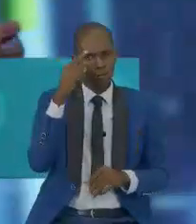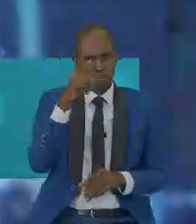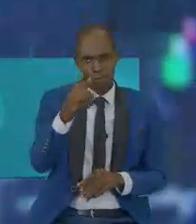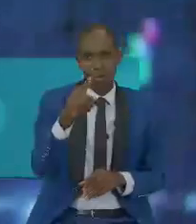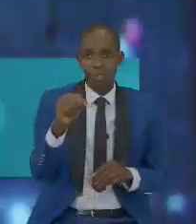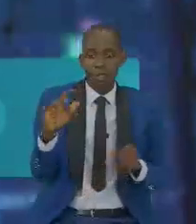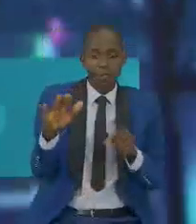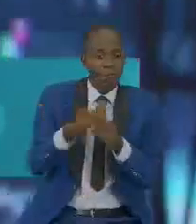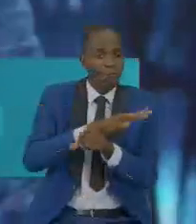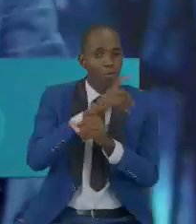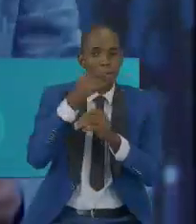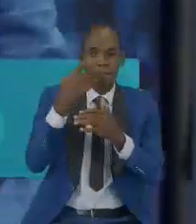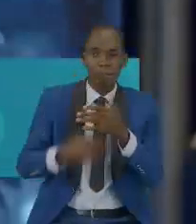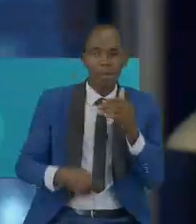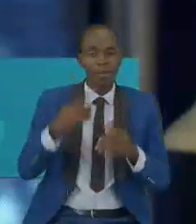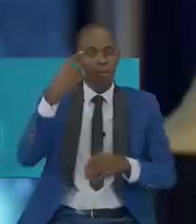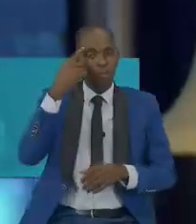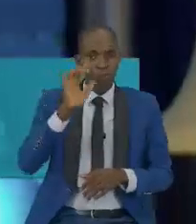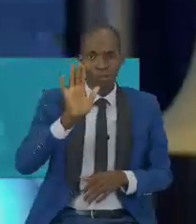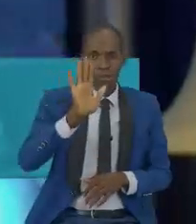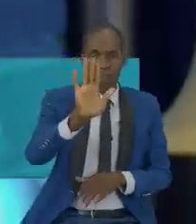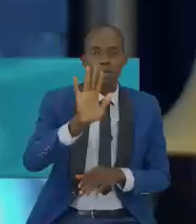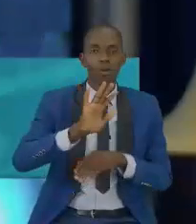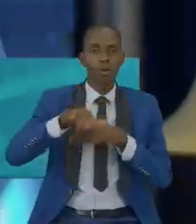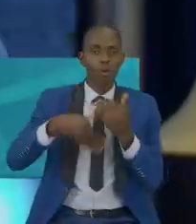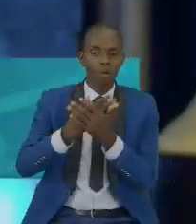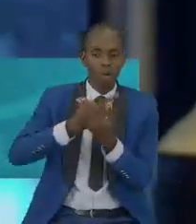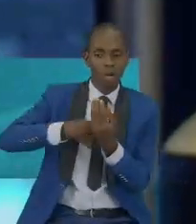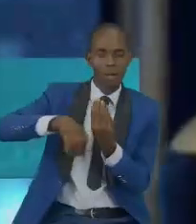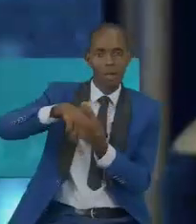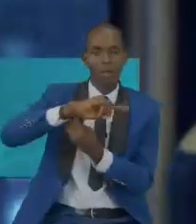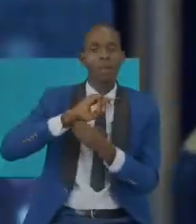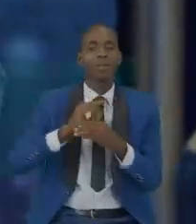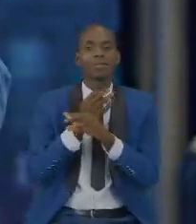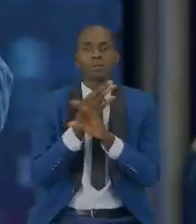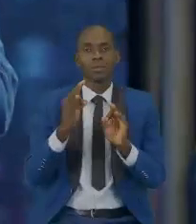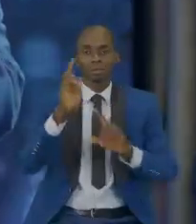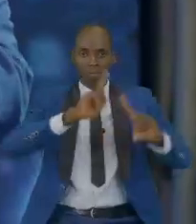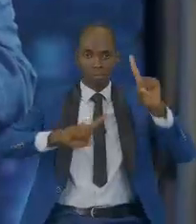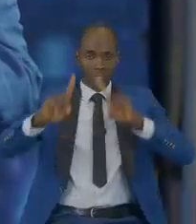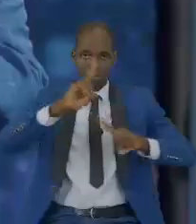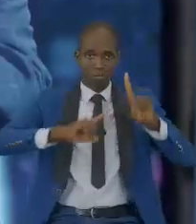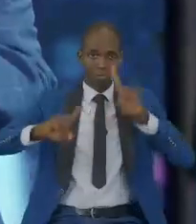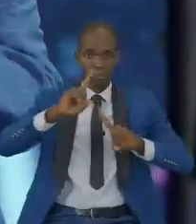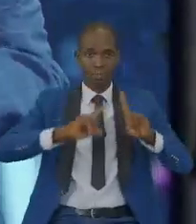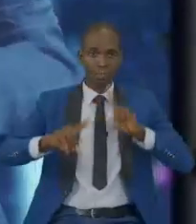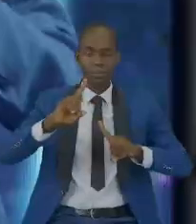price for your all-round freedom. Make it personal. After me,